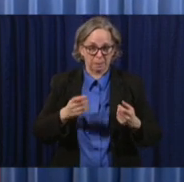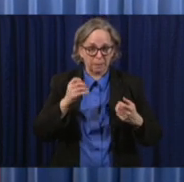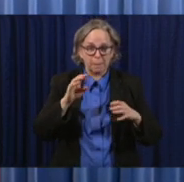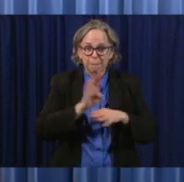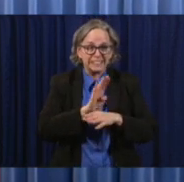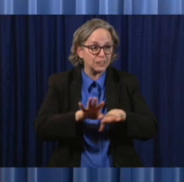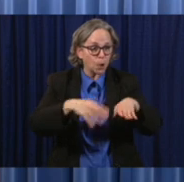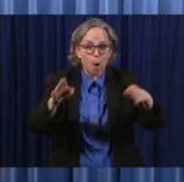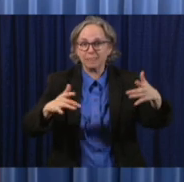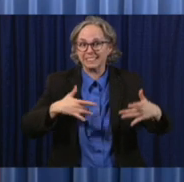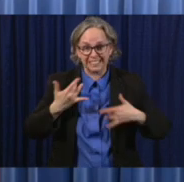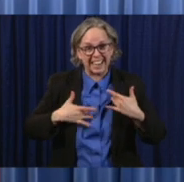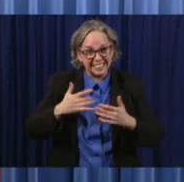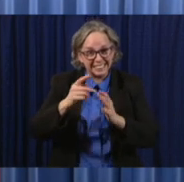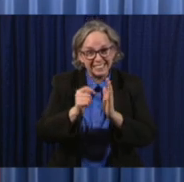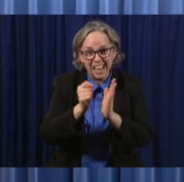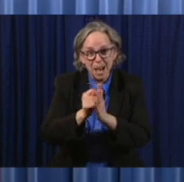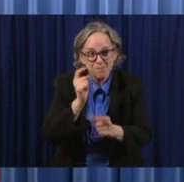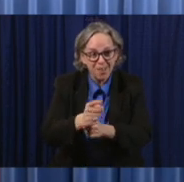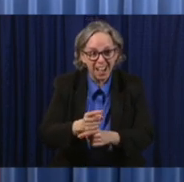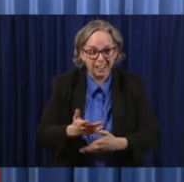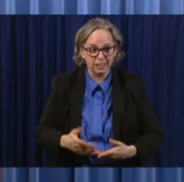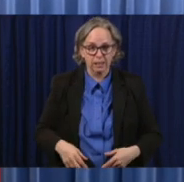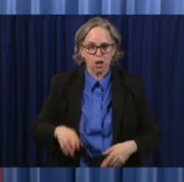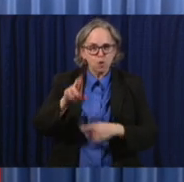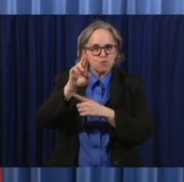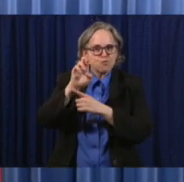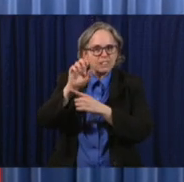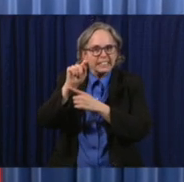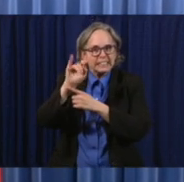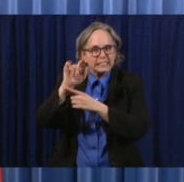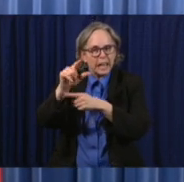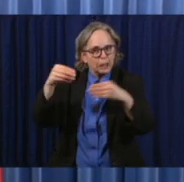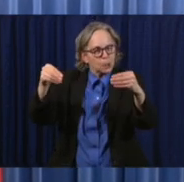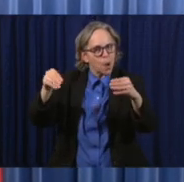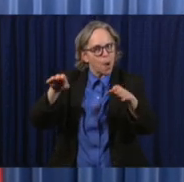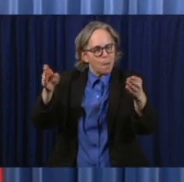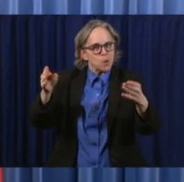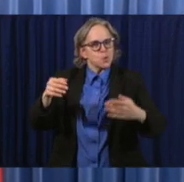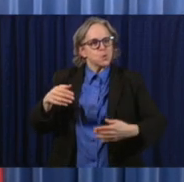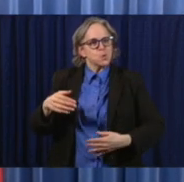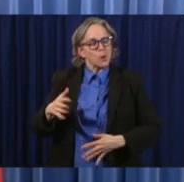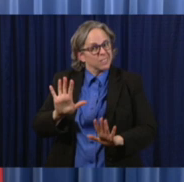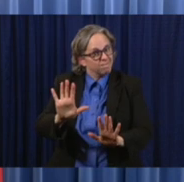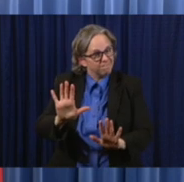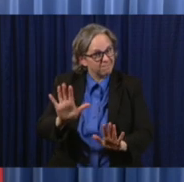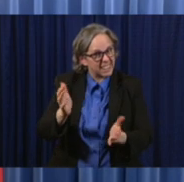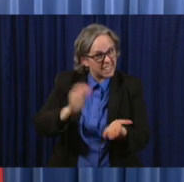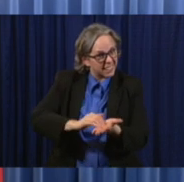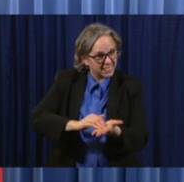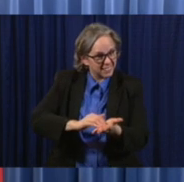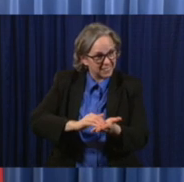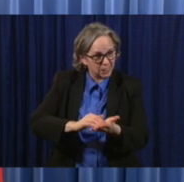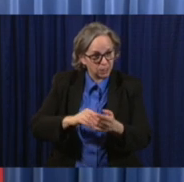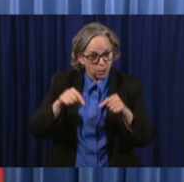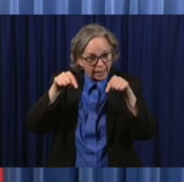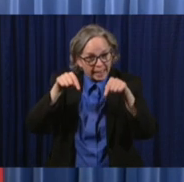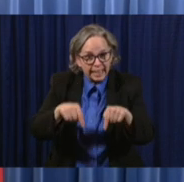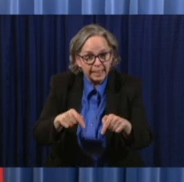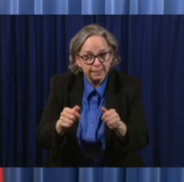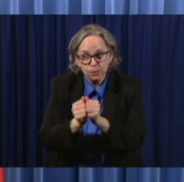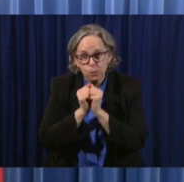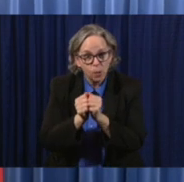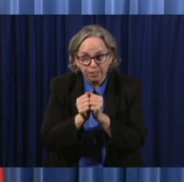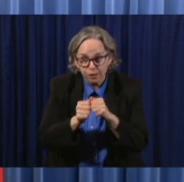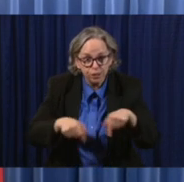retail. I would just again say that we are all in this together. It is so important as we go through this period